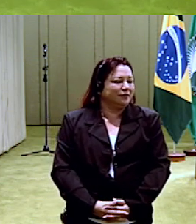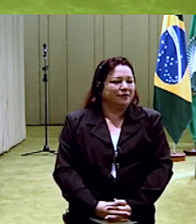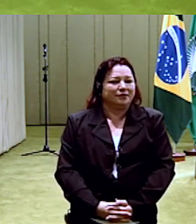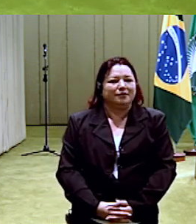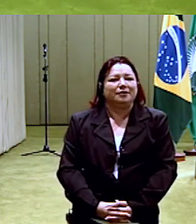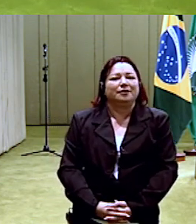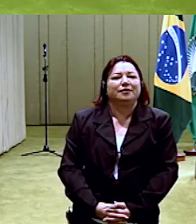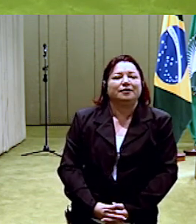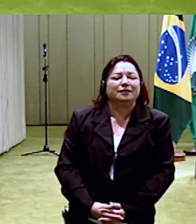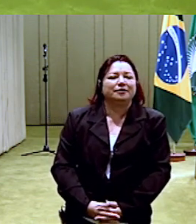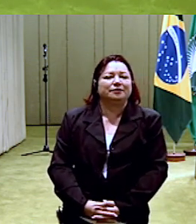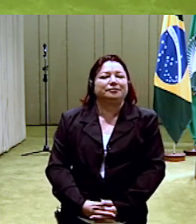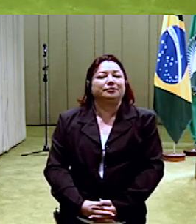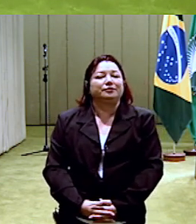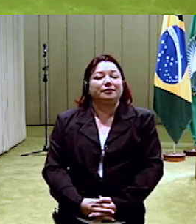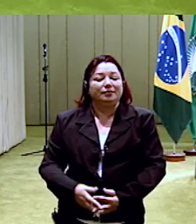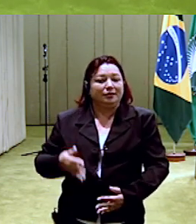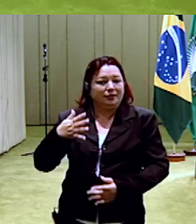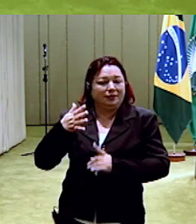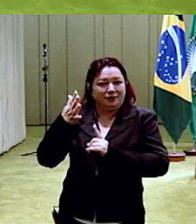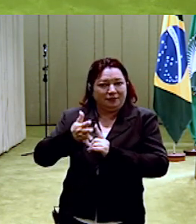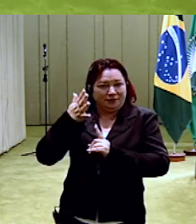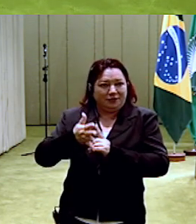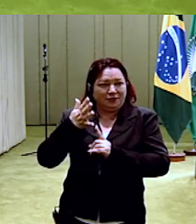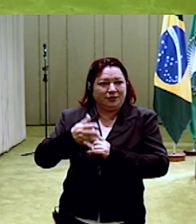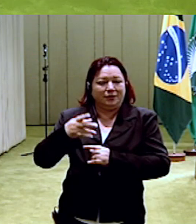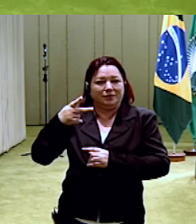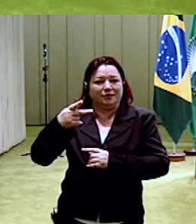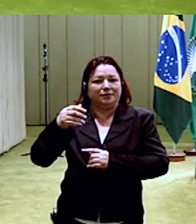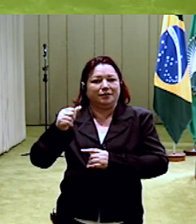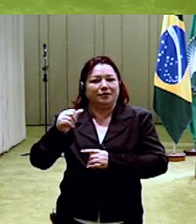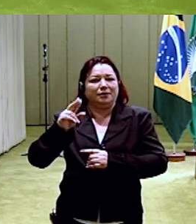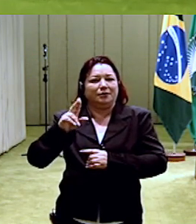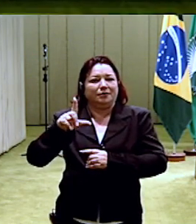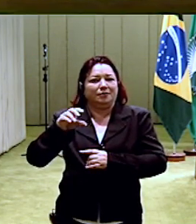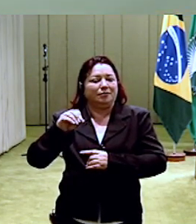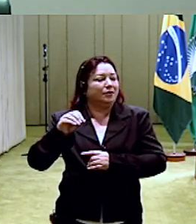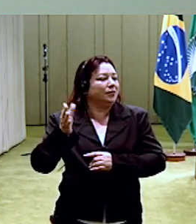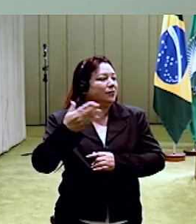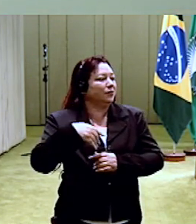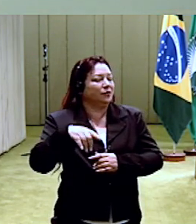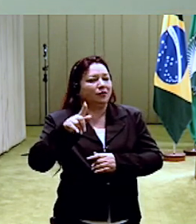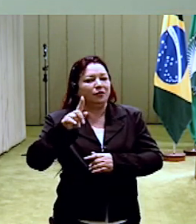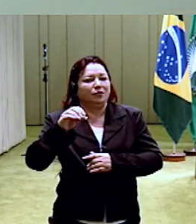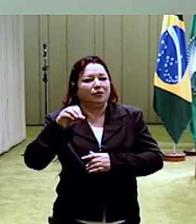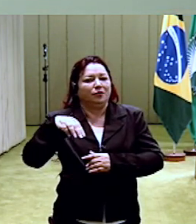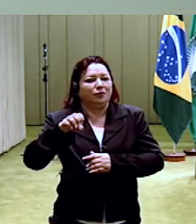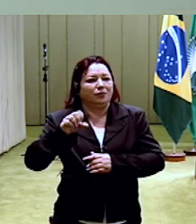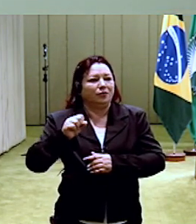Eu gostaria de chamar agora o último panelista, o senhor Paulo Gomes. Eu gostaria de saber primeiro se ele